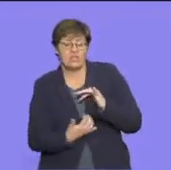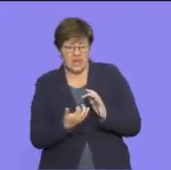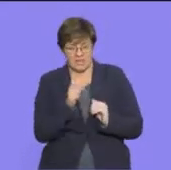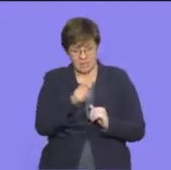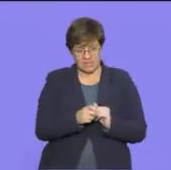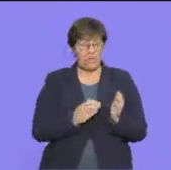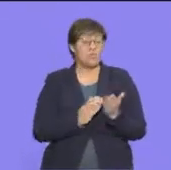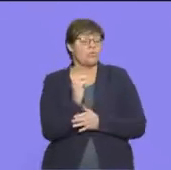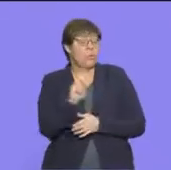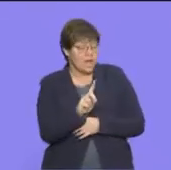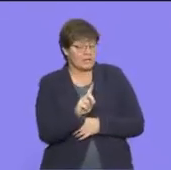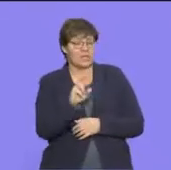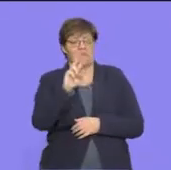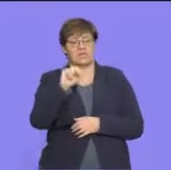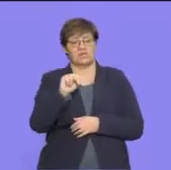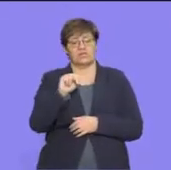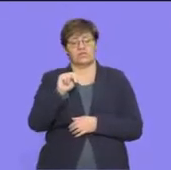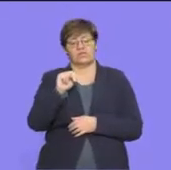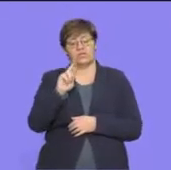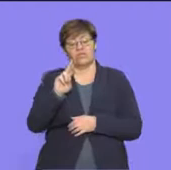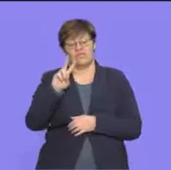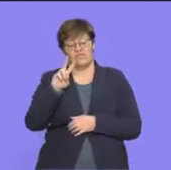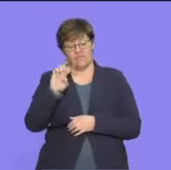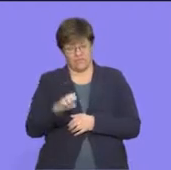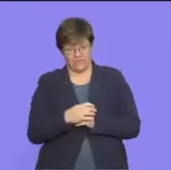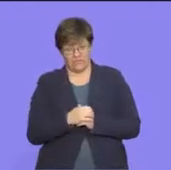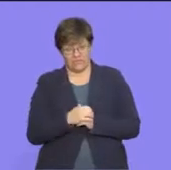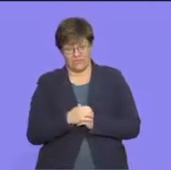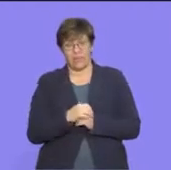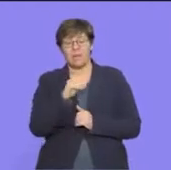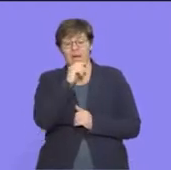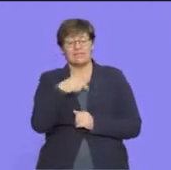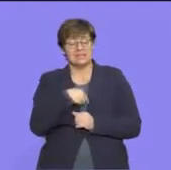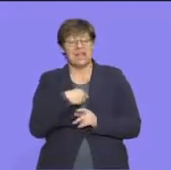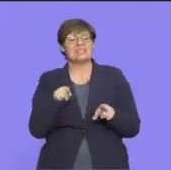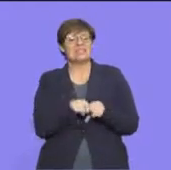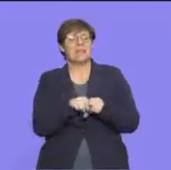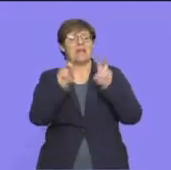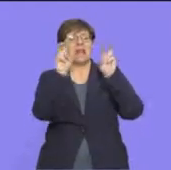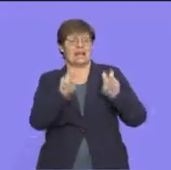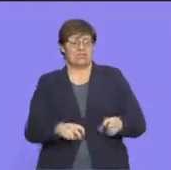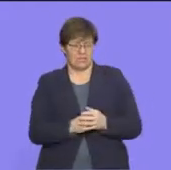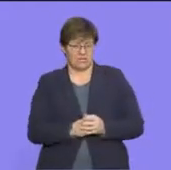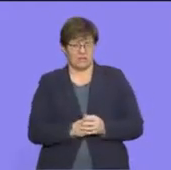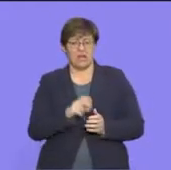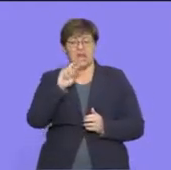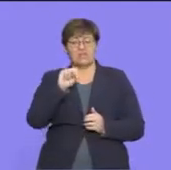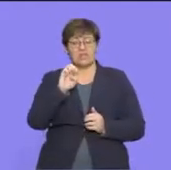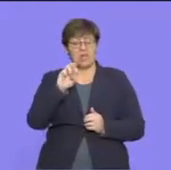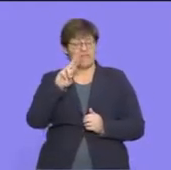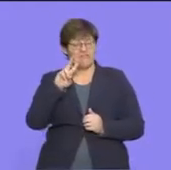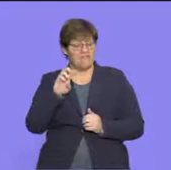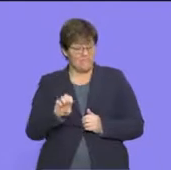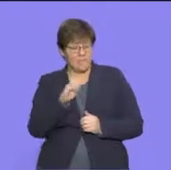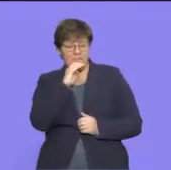nerve. So guys, the heart is electrical because what are nerves? Electrical. So when my